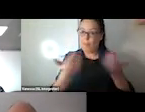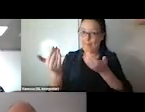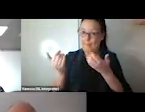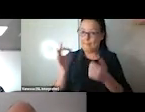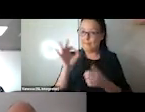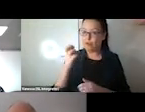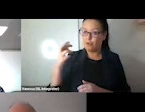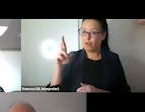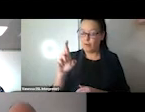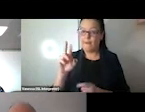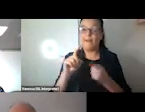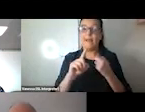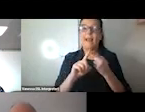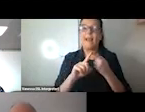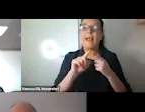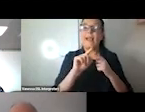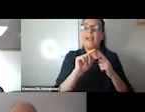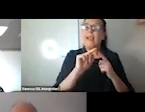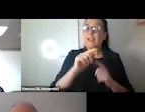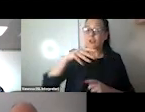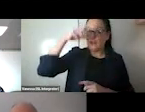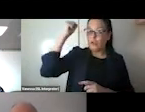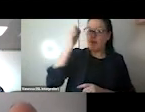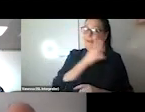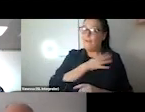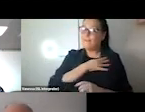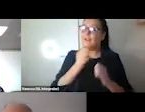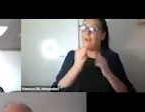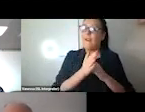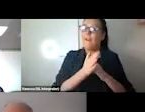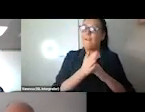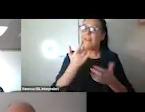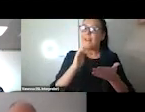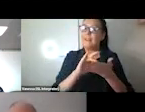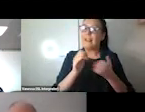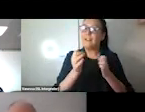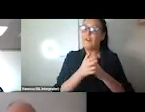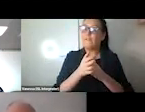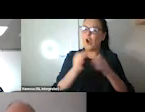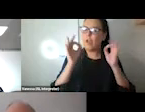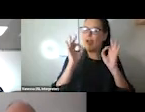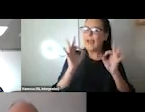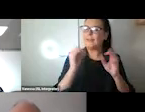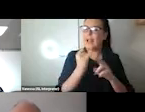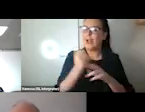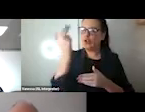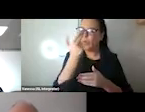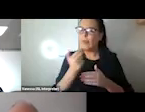and also Chair of the NSAI Universal Design Standards Consultative Committee,